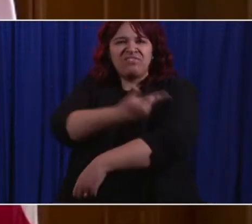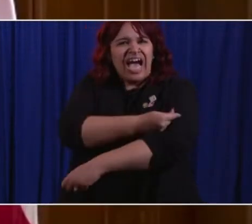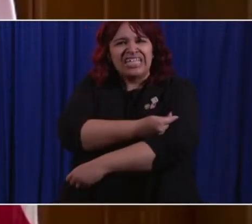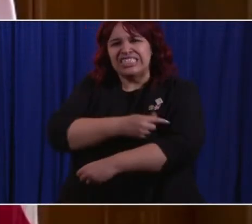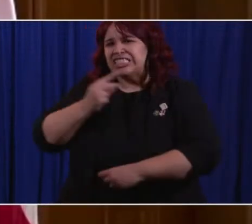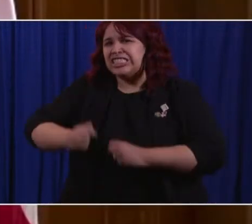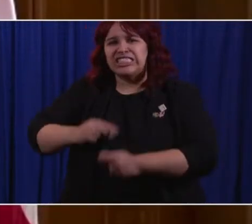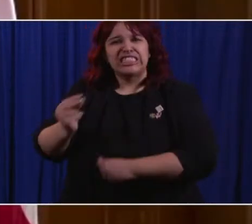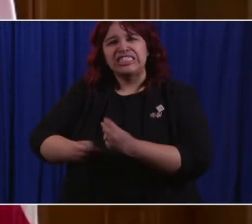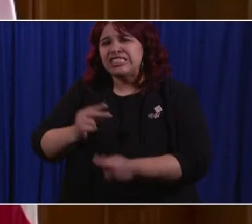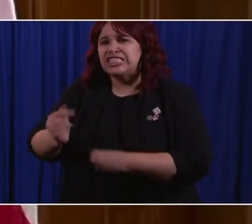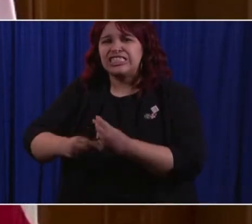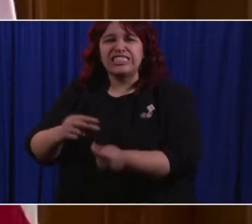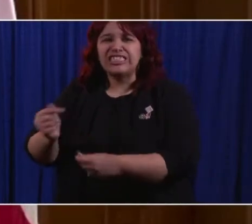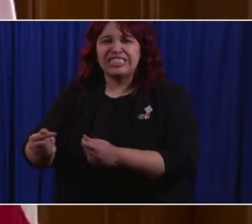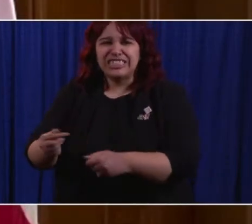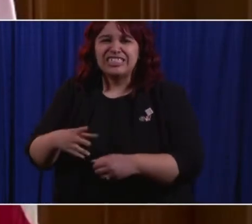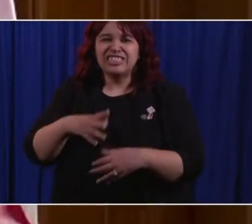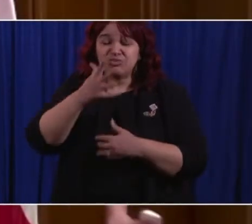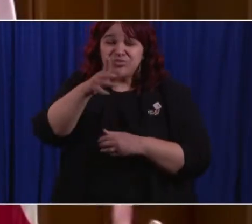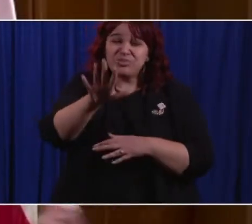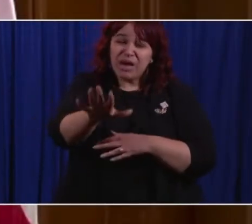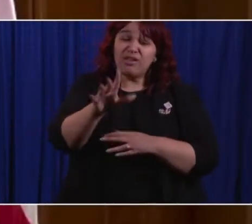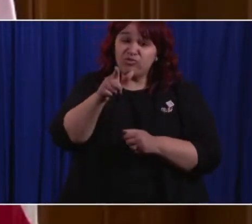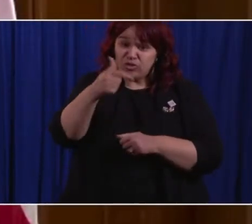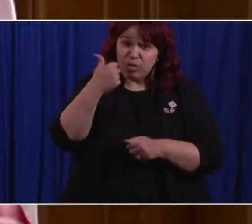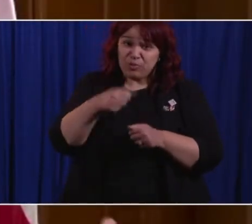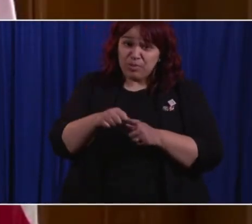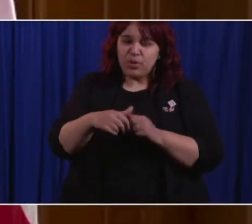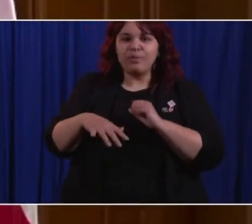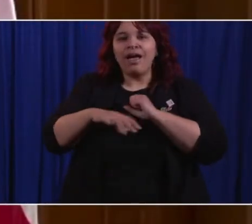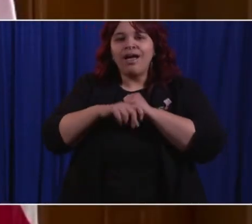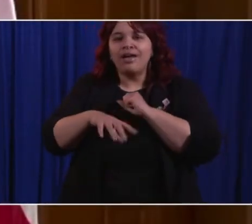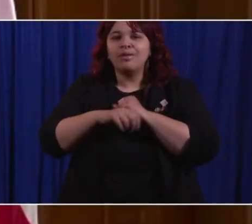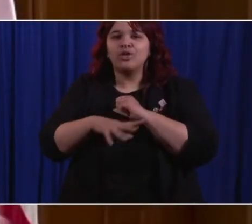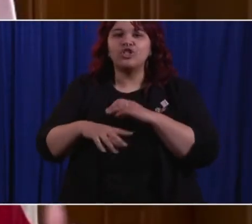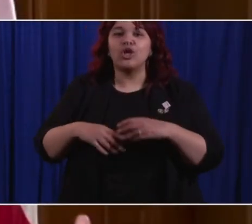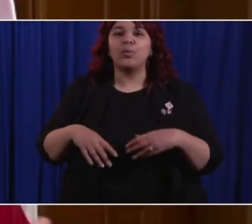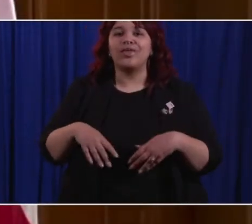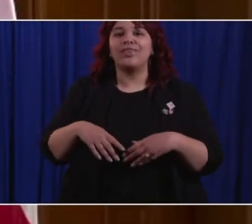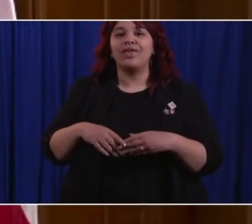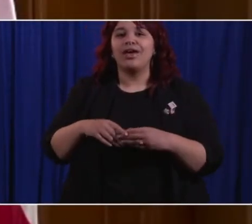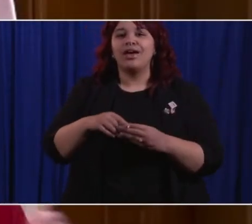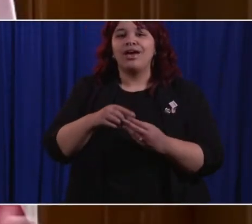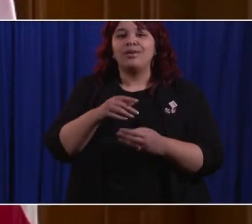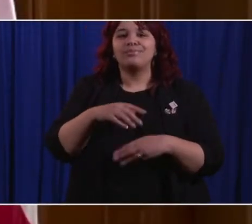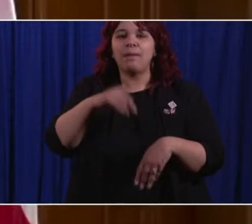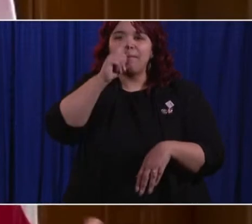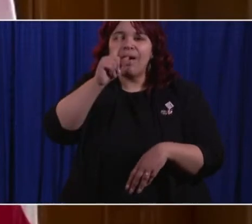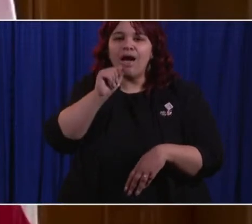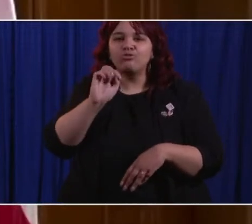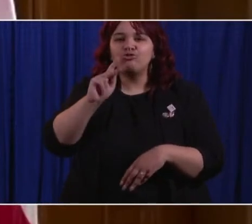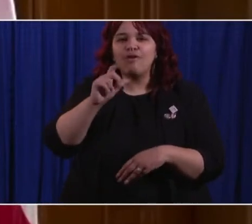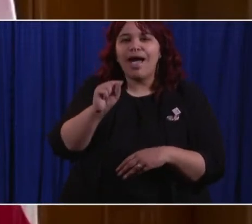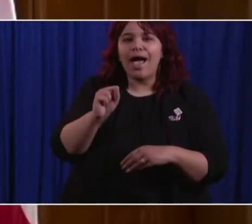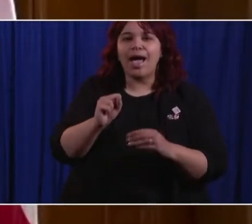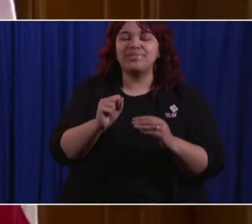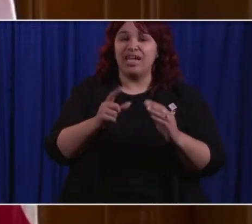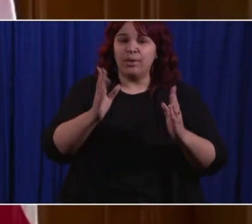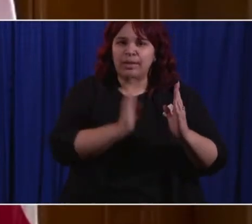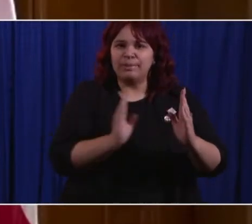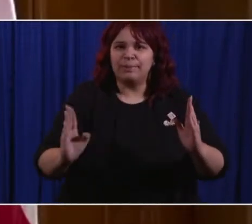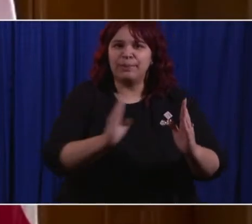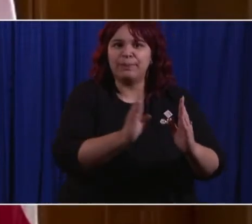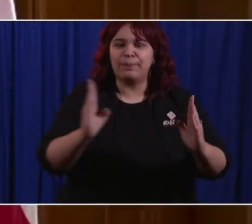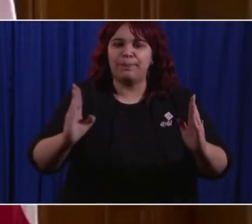those mouse traps or whatever from the playing field, and we remove more and more and more of them, it's more